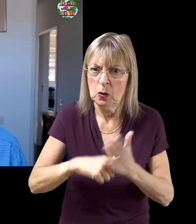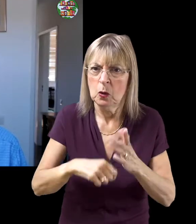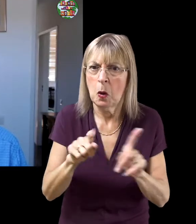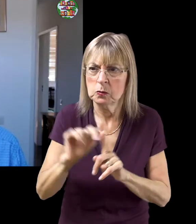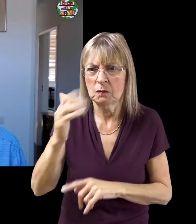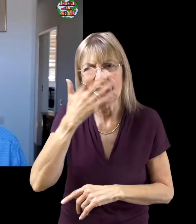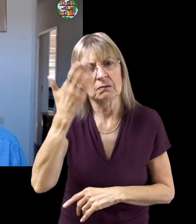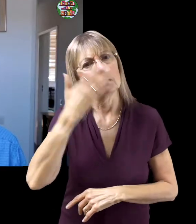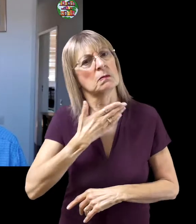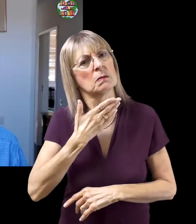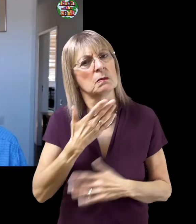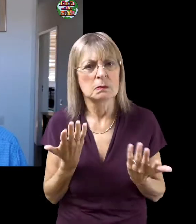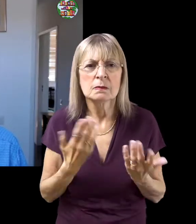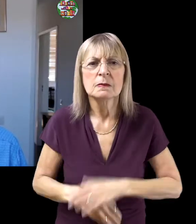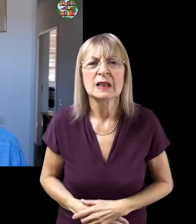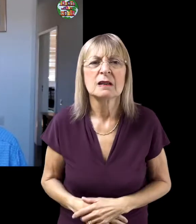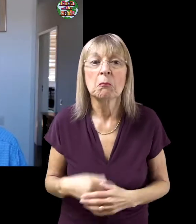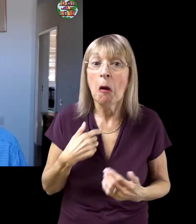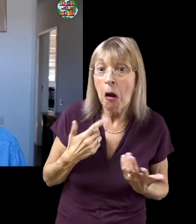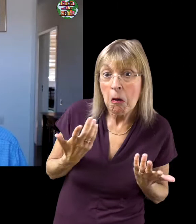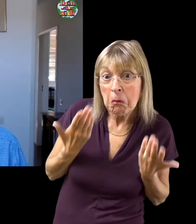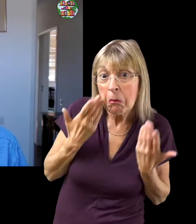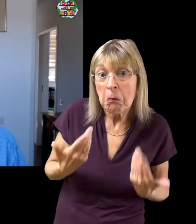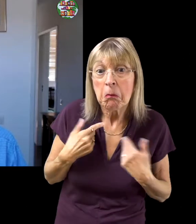zebrafish?" Her voice was as serious as her face.